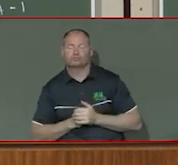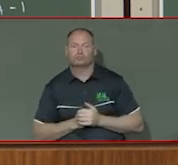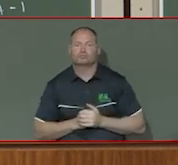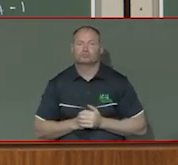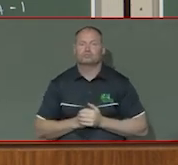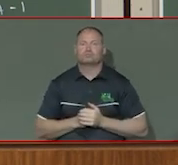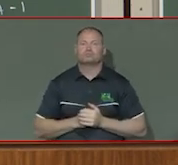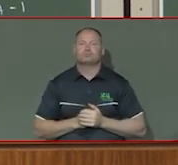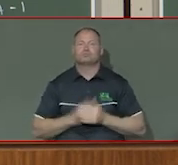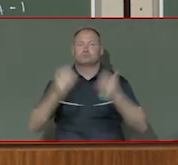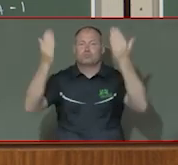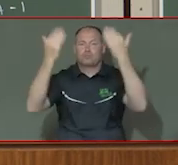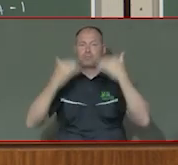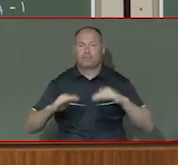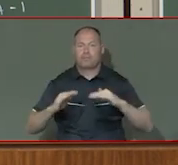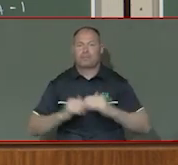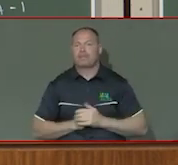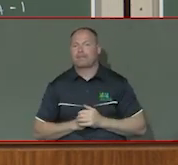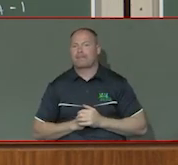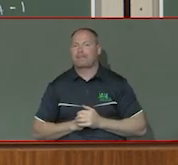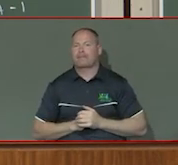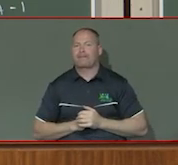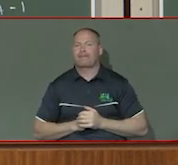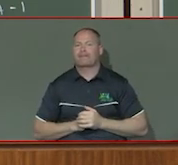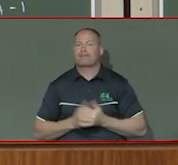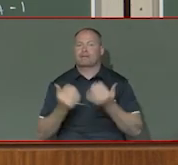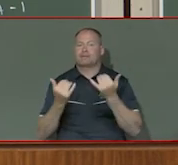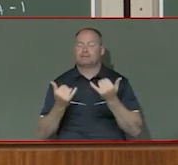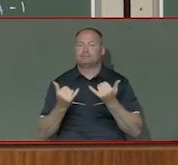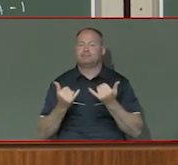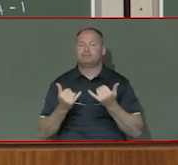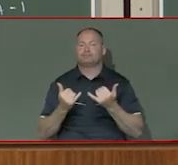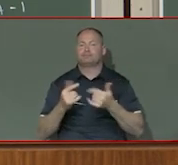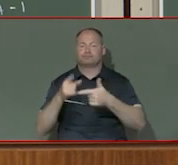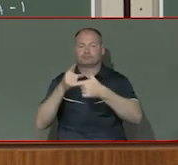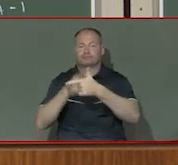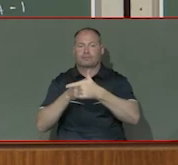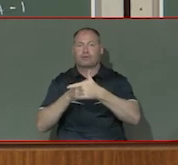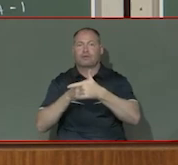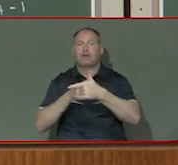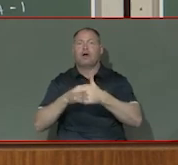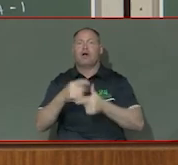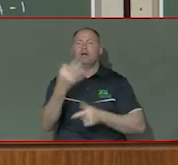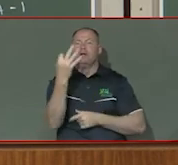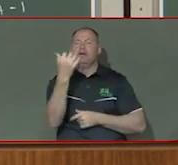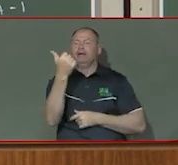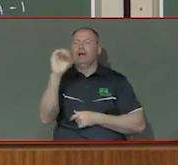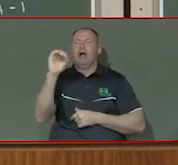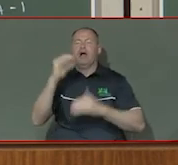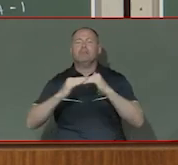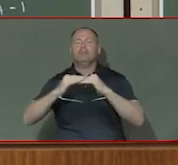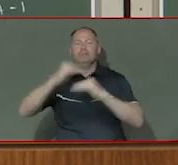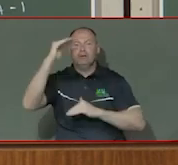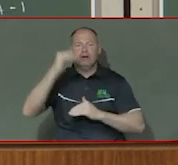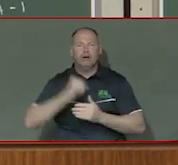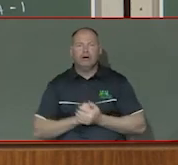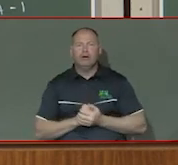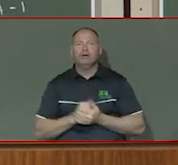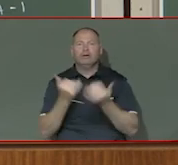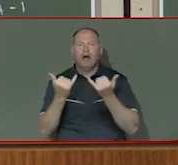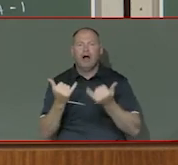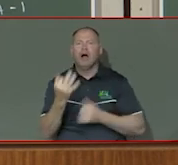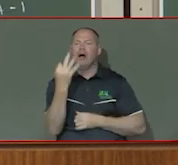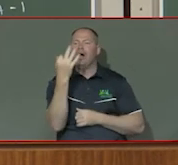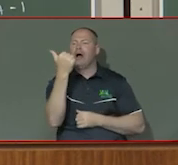next. People, if an angle is greater than 360, the rule is you're going to subtract